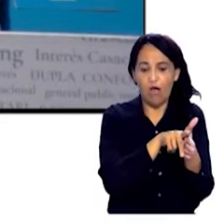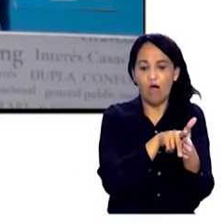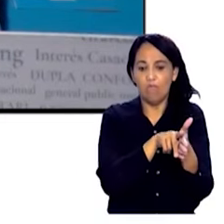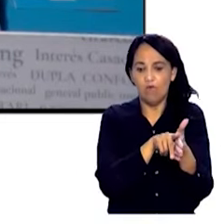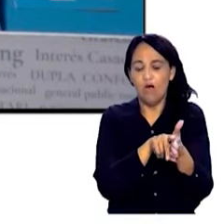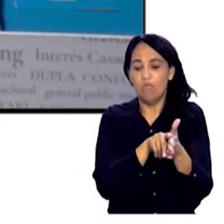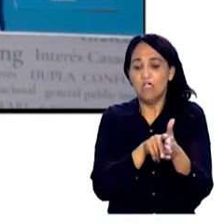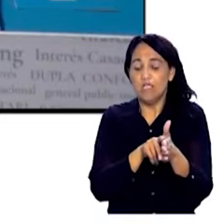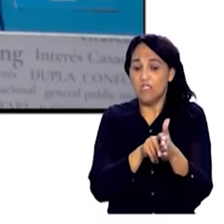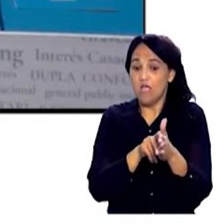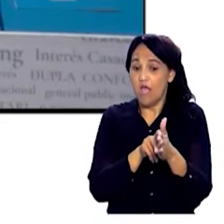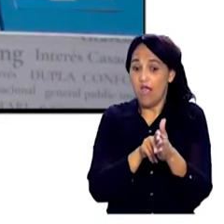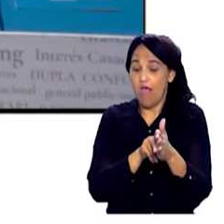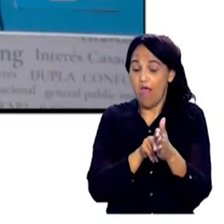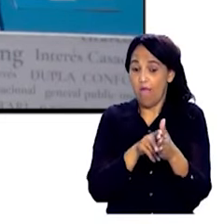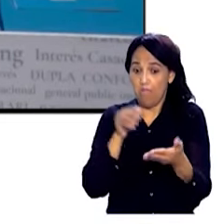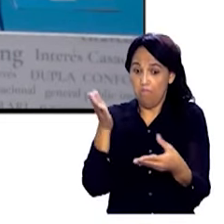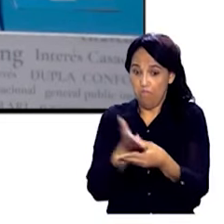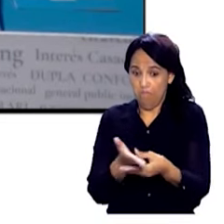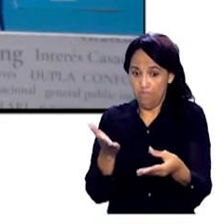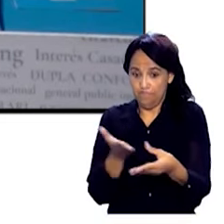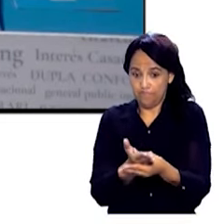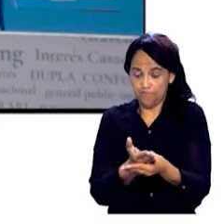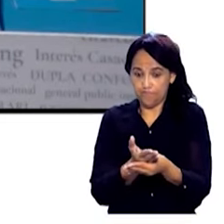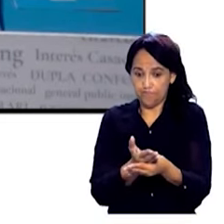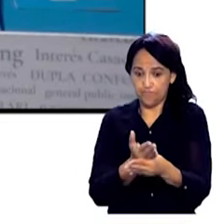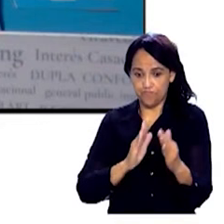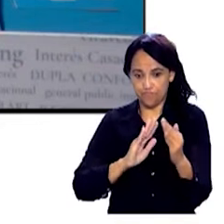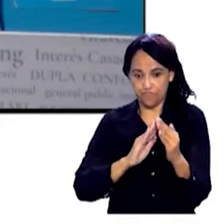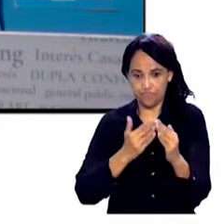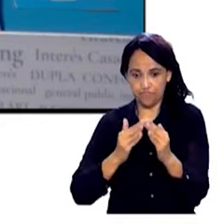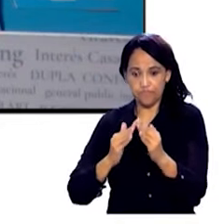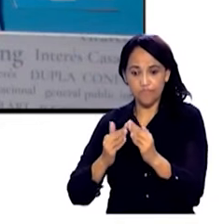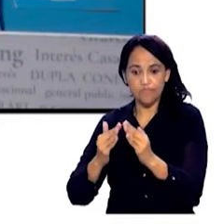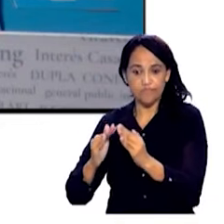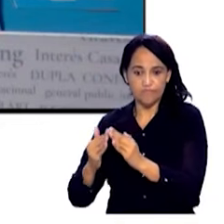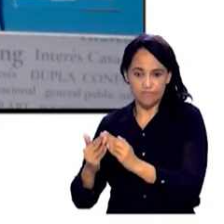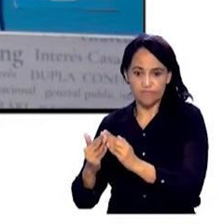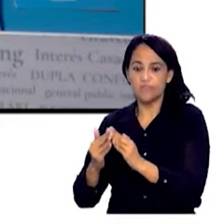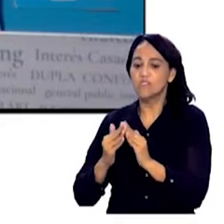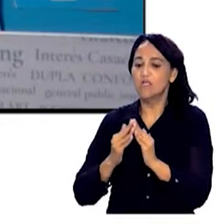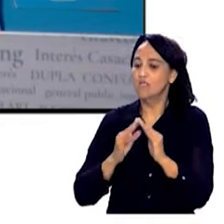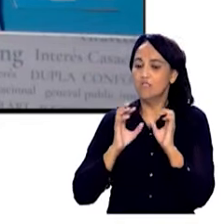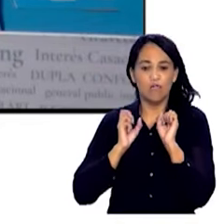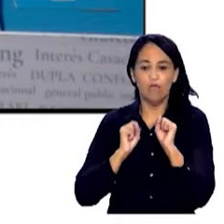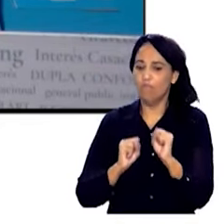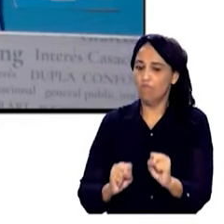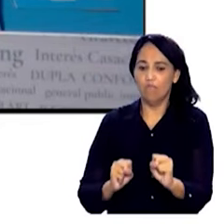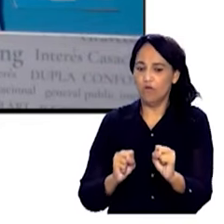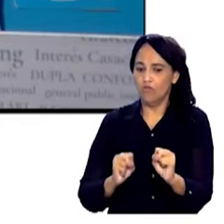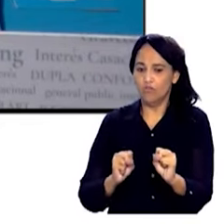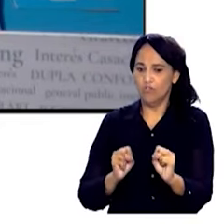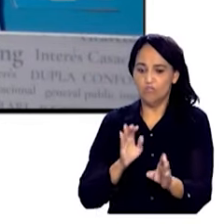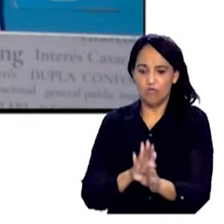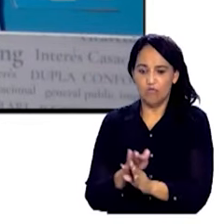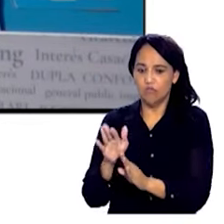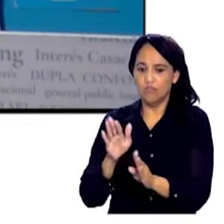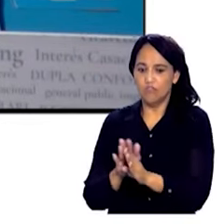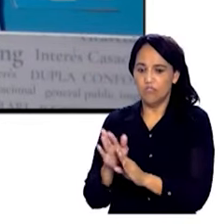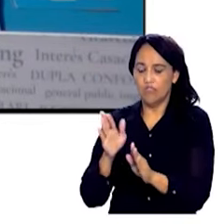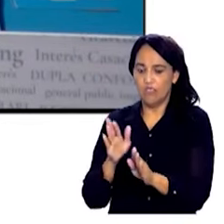adhered to the view that it cannot offer advisory opinions but rather Can Only exercise the judicial Power in the